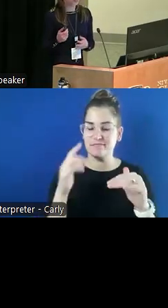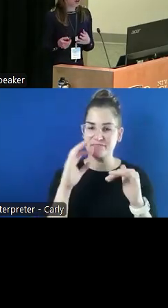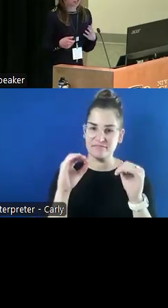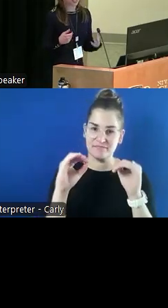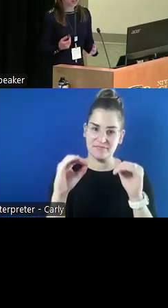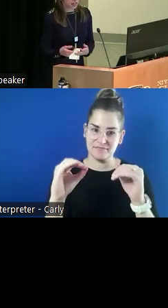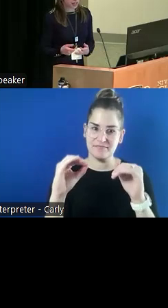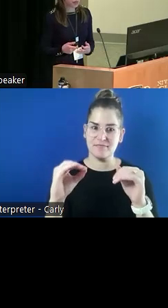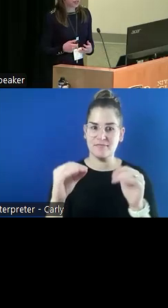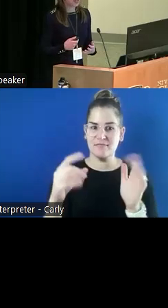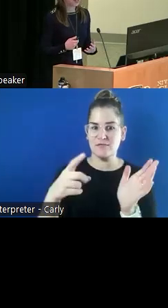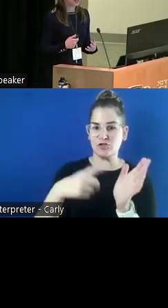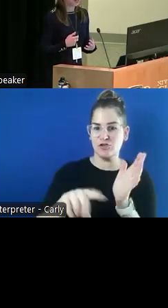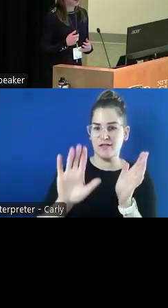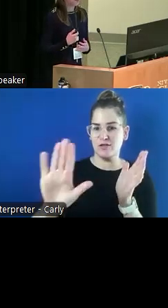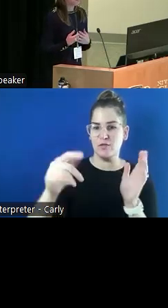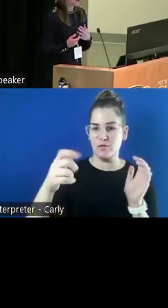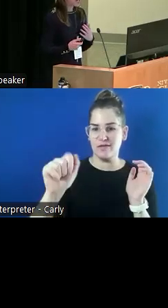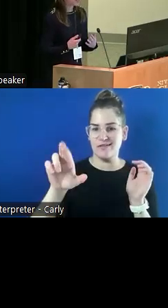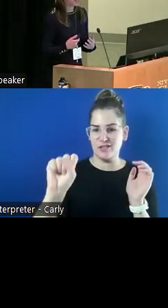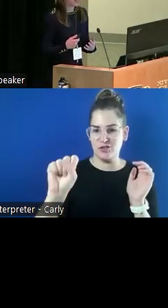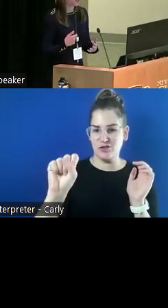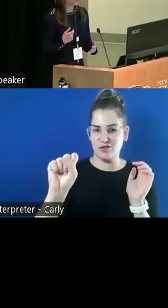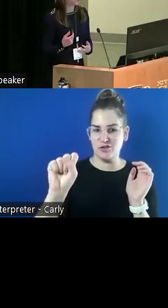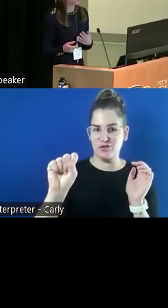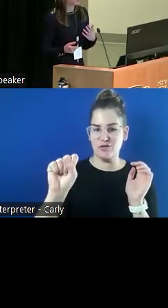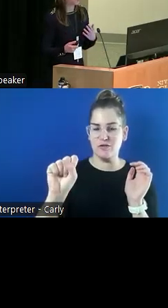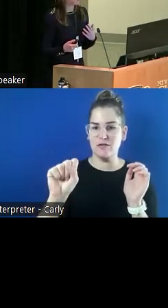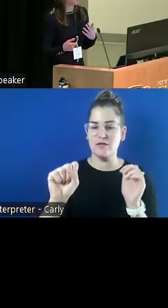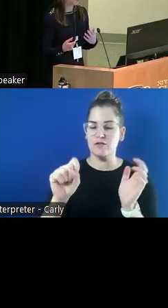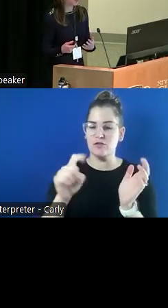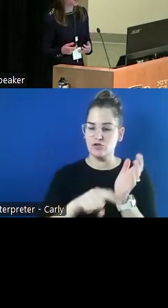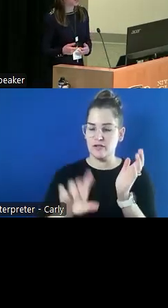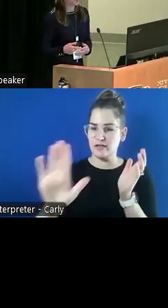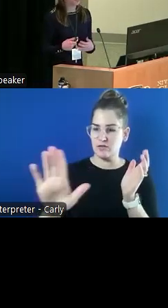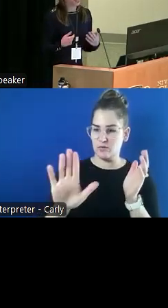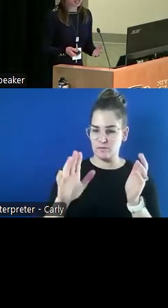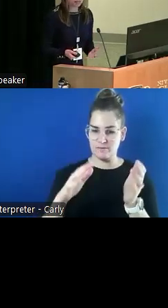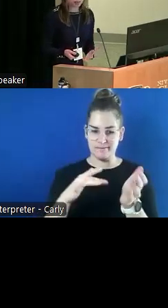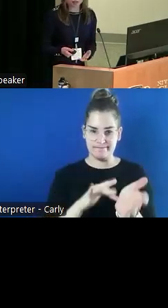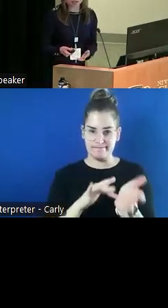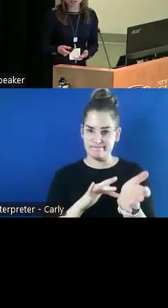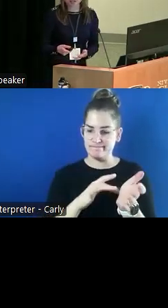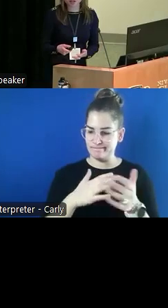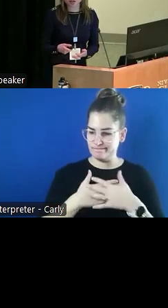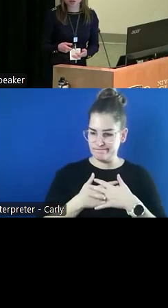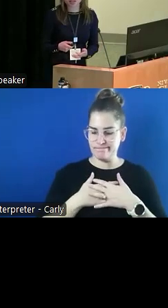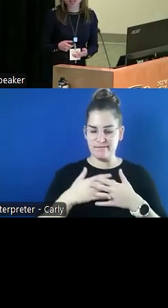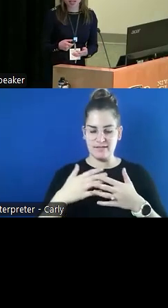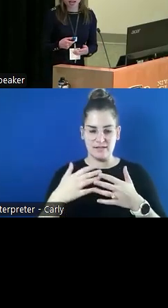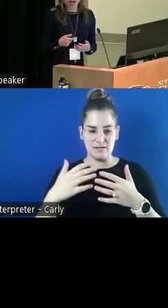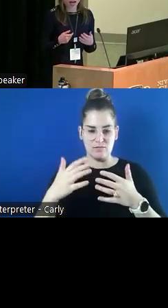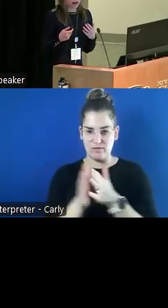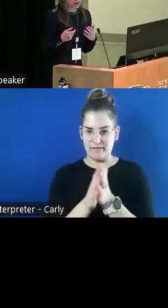what we call check your gears, which is monitoring like your level of motivation. Are you in passive motivation? Are you